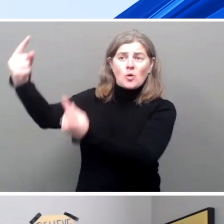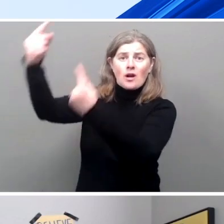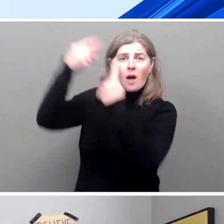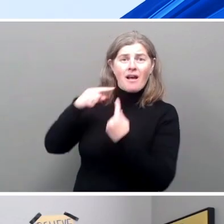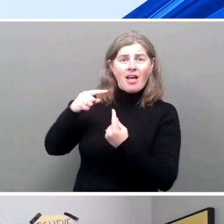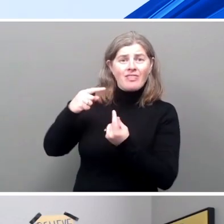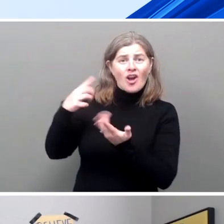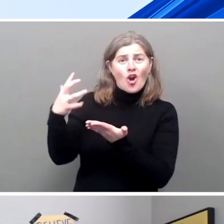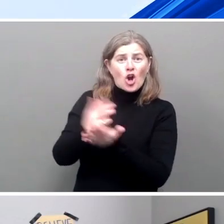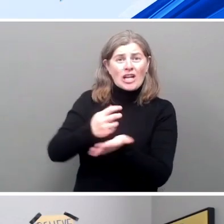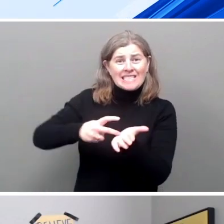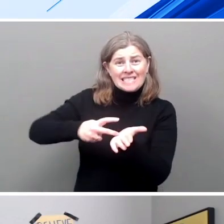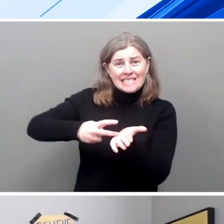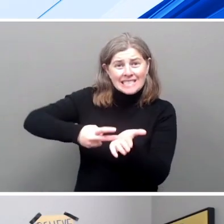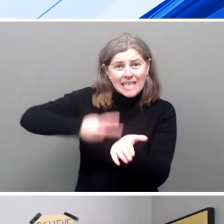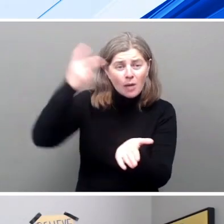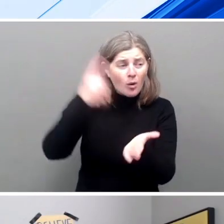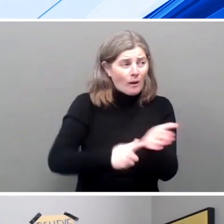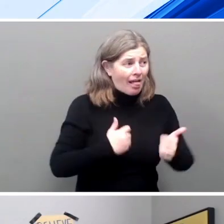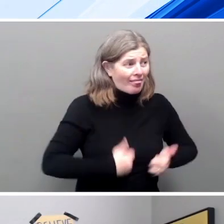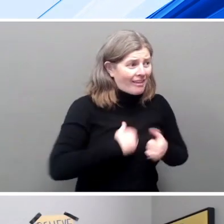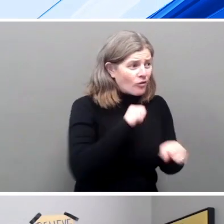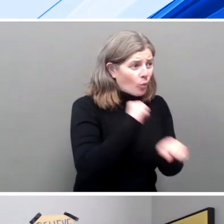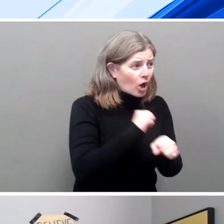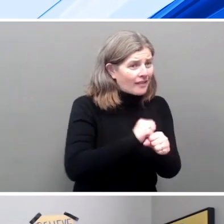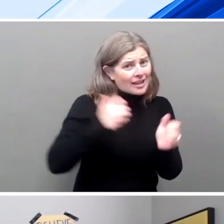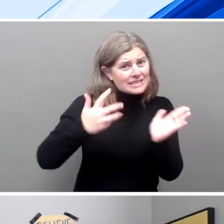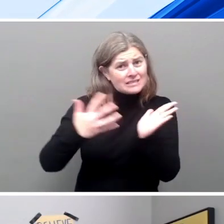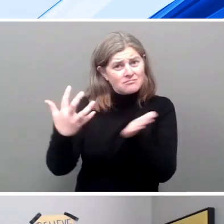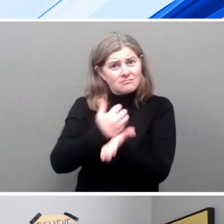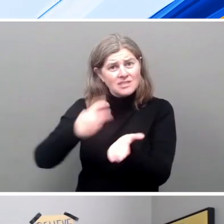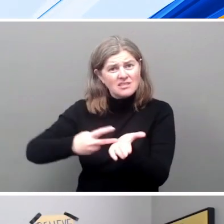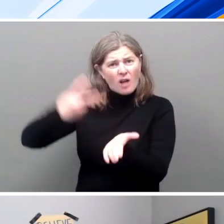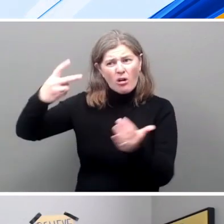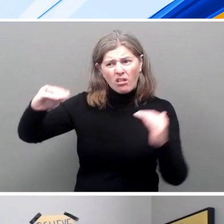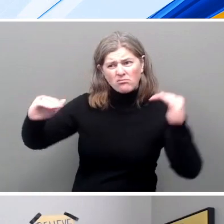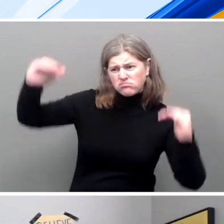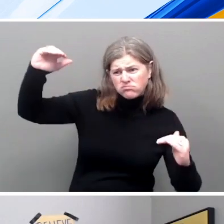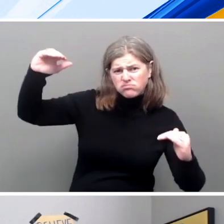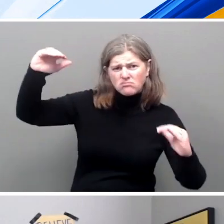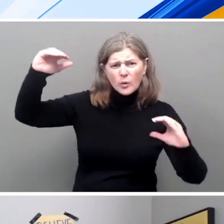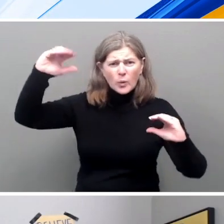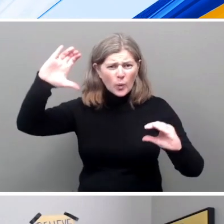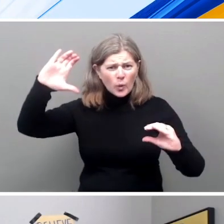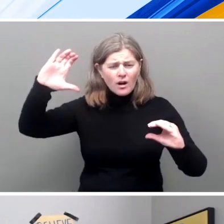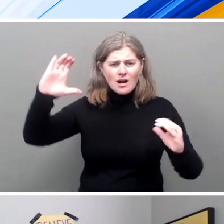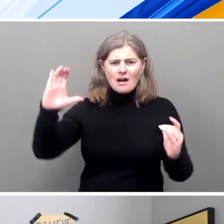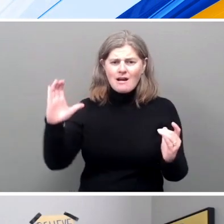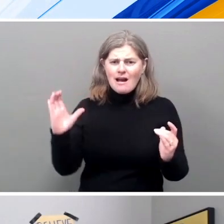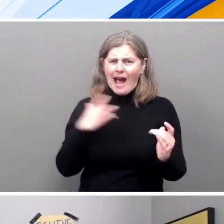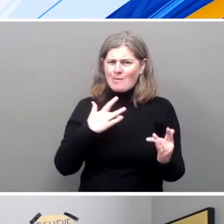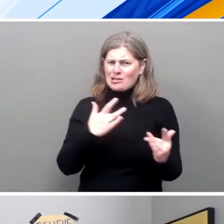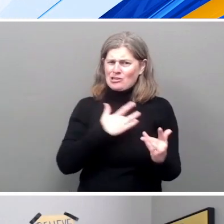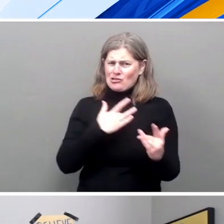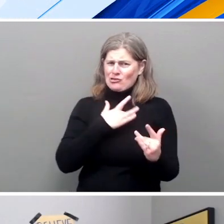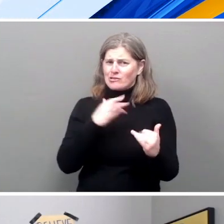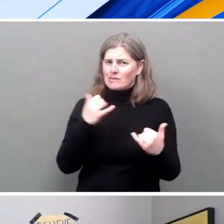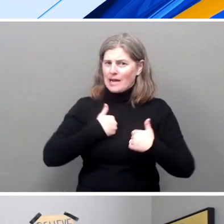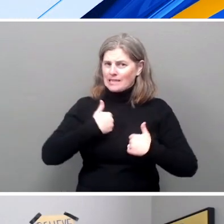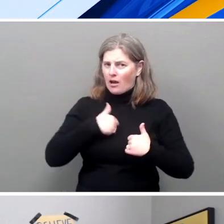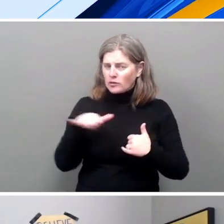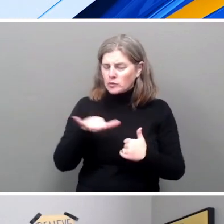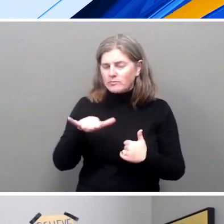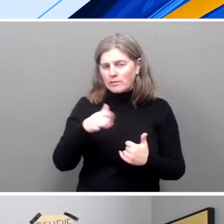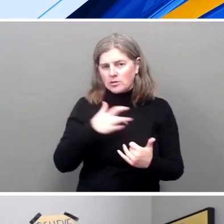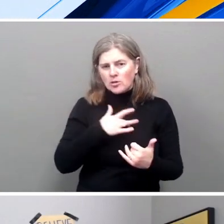as much as they are. I think a couple things I would say, because I'm really concerned about this too.